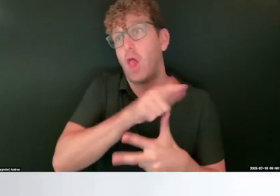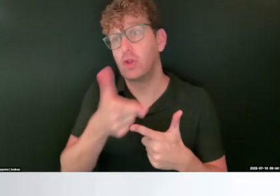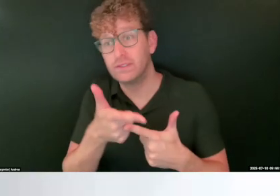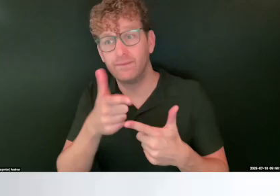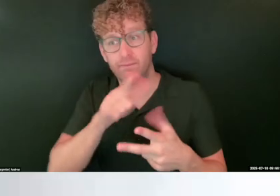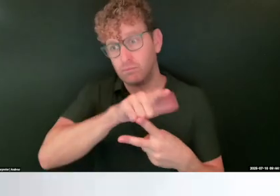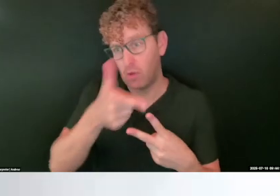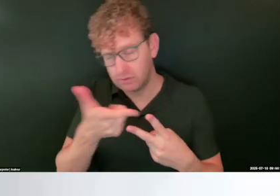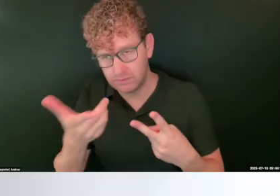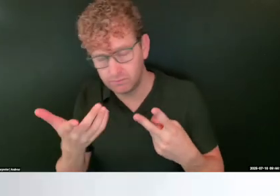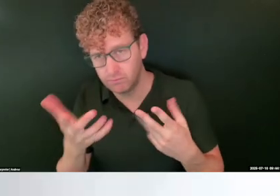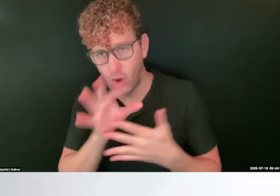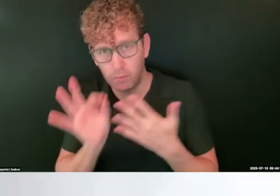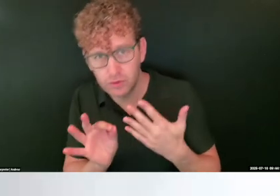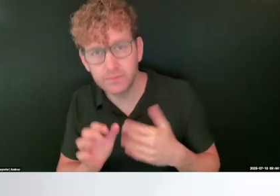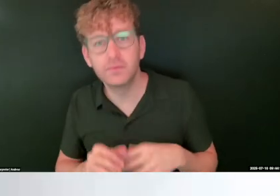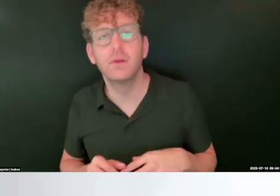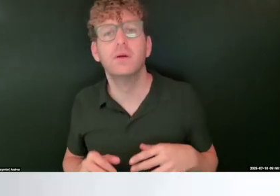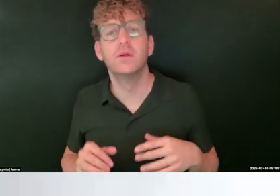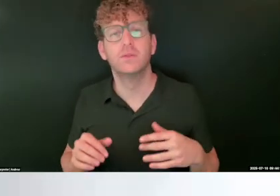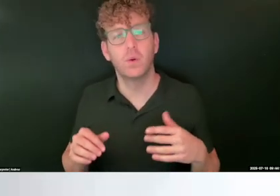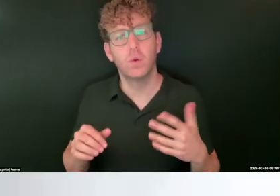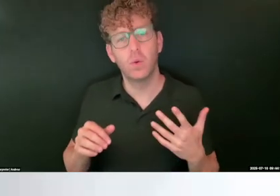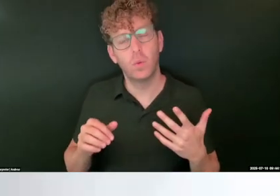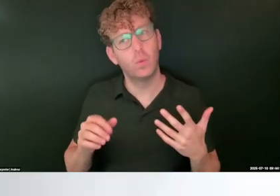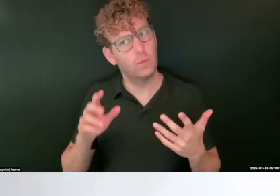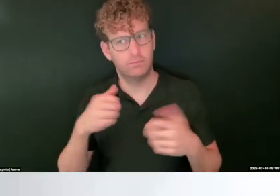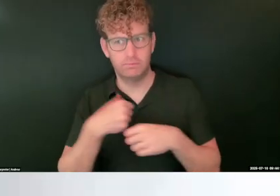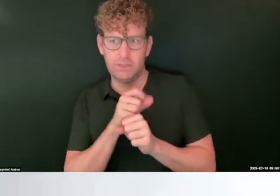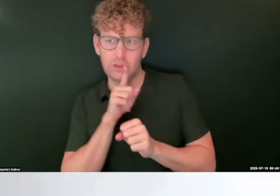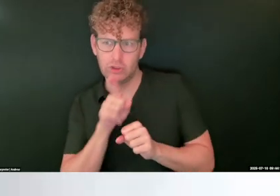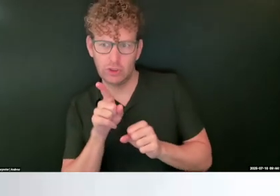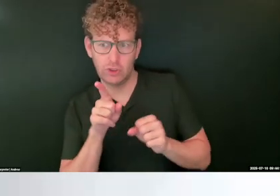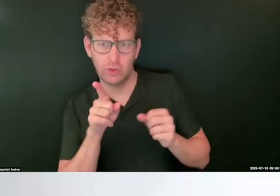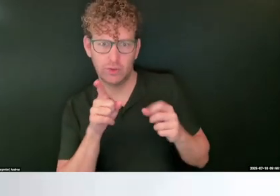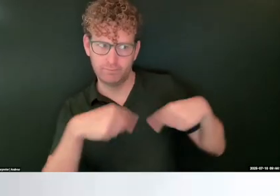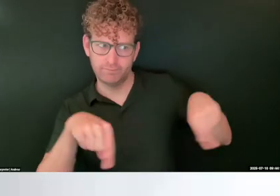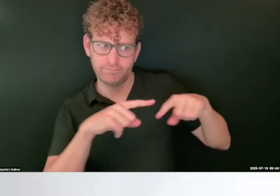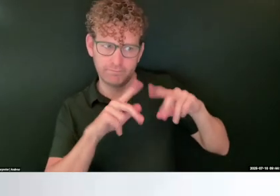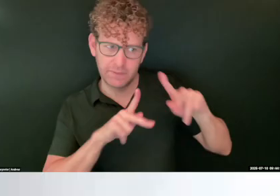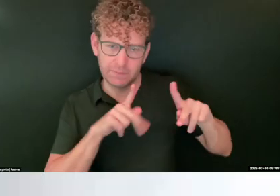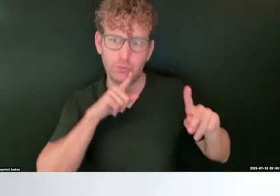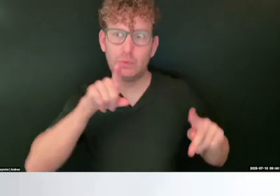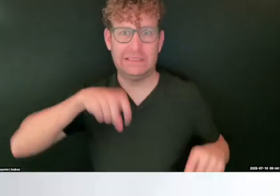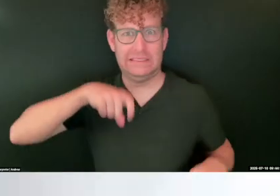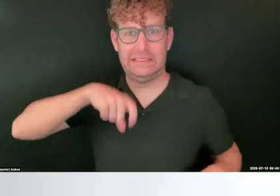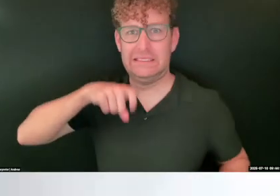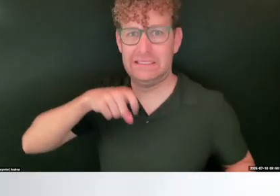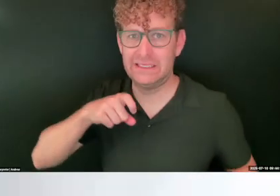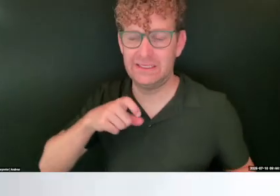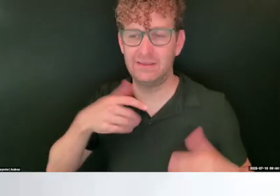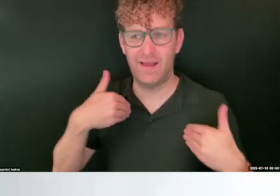we do try to ensure that those who need it the most have access to those incentives.